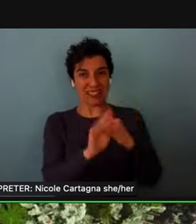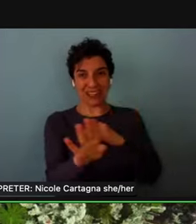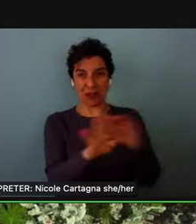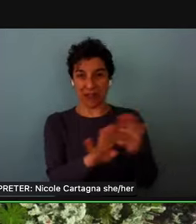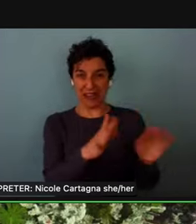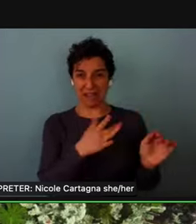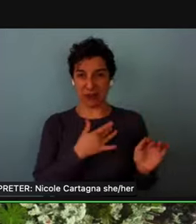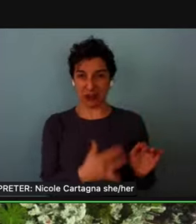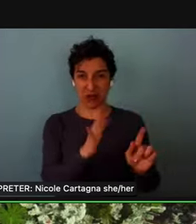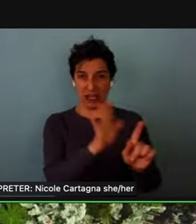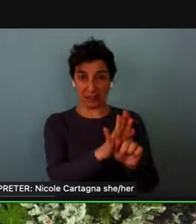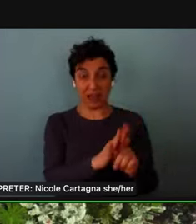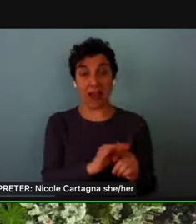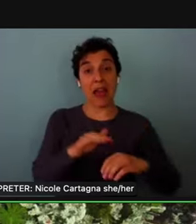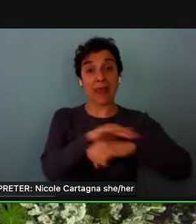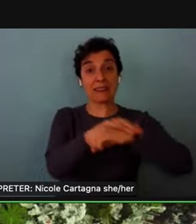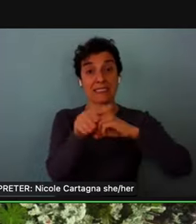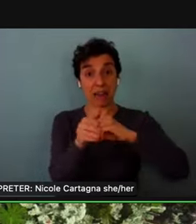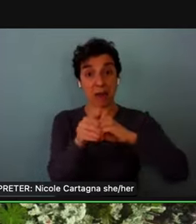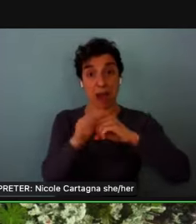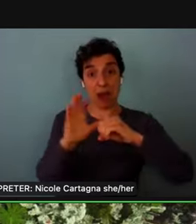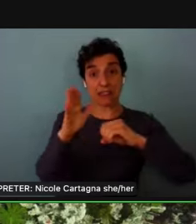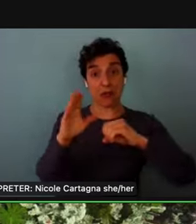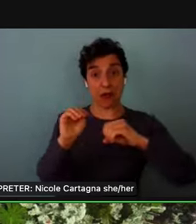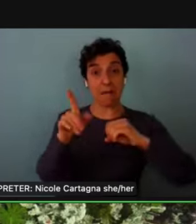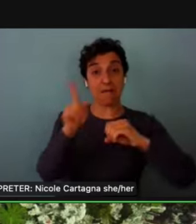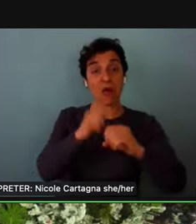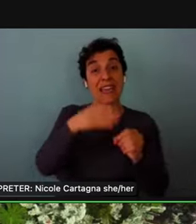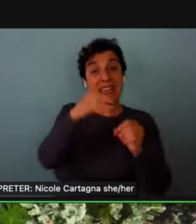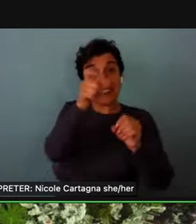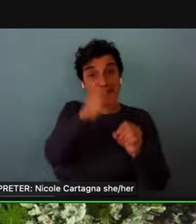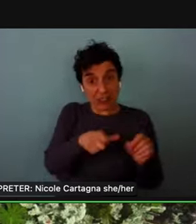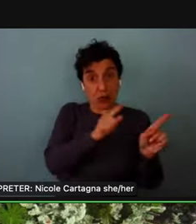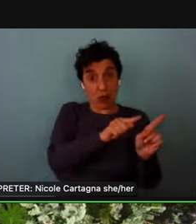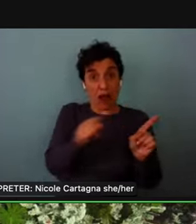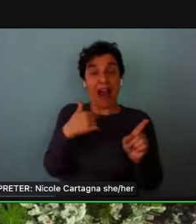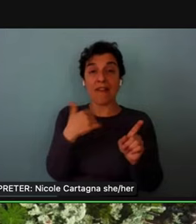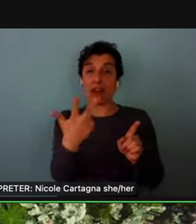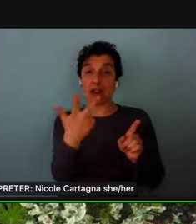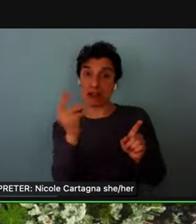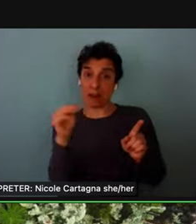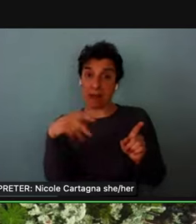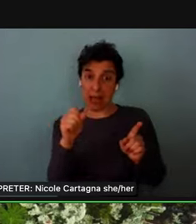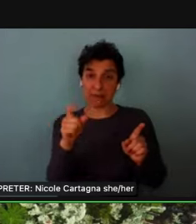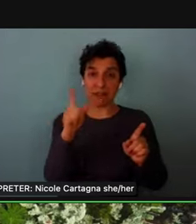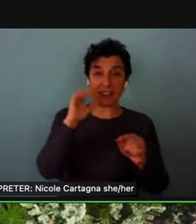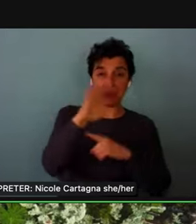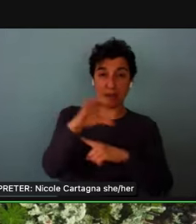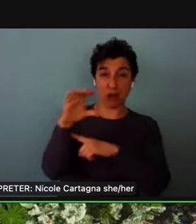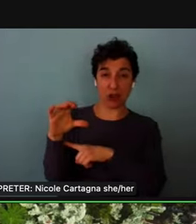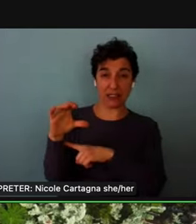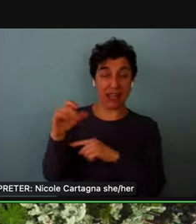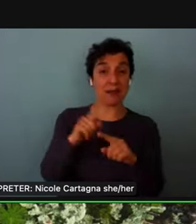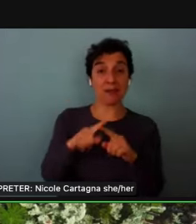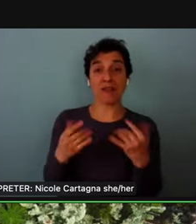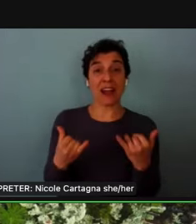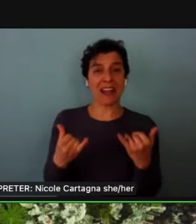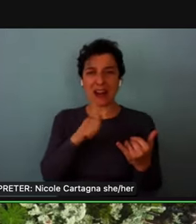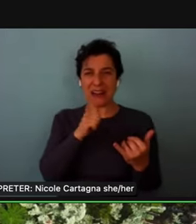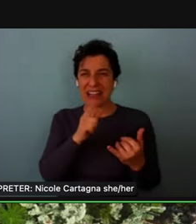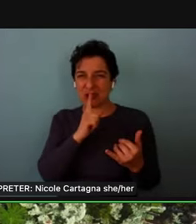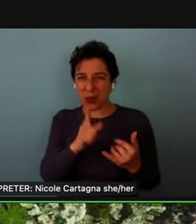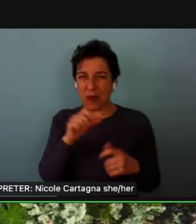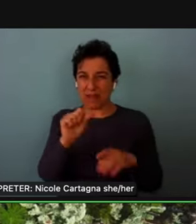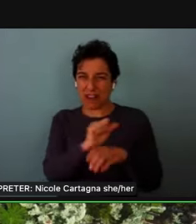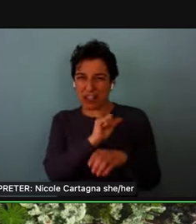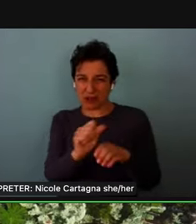In the cerebellum of individual participants, we found that there are three maps of the cerebral cortex, But at this point, we're not sure about the functional